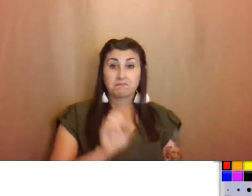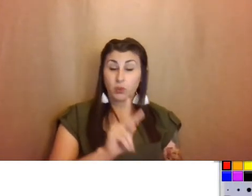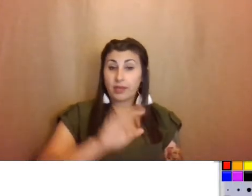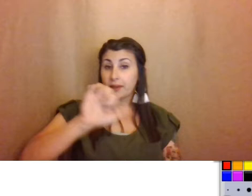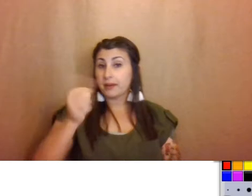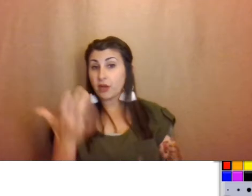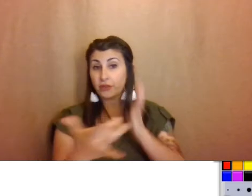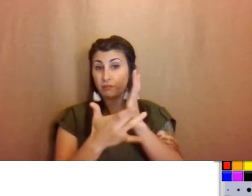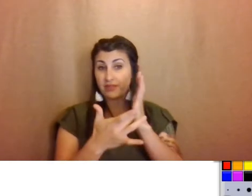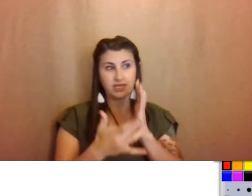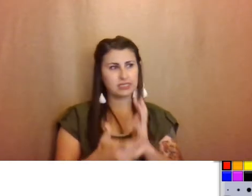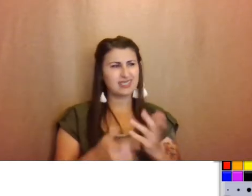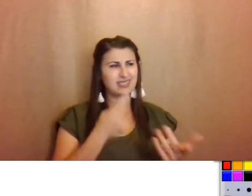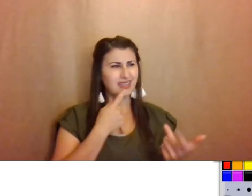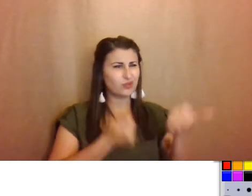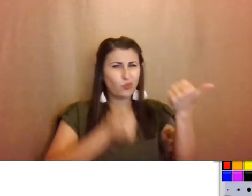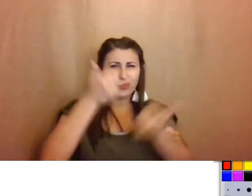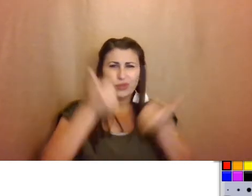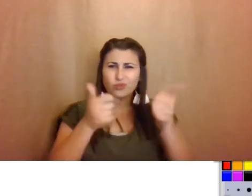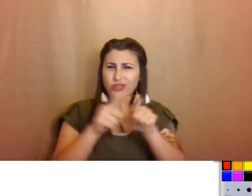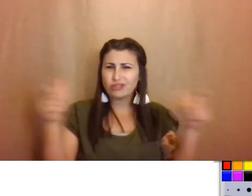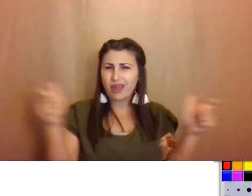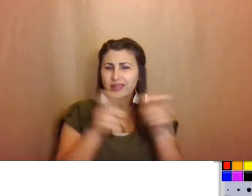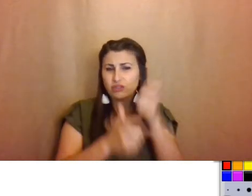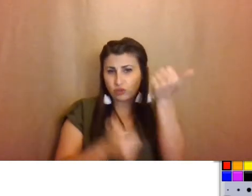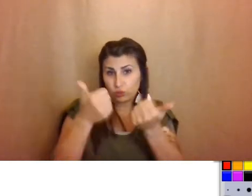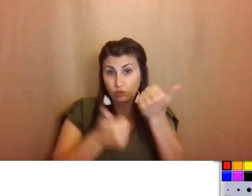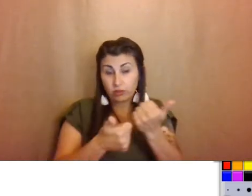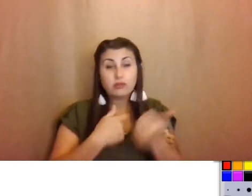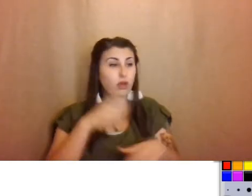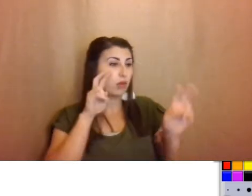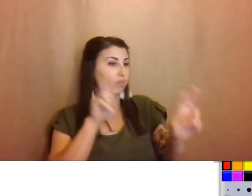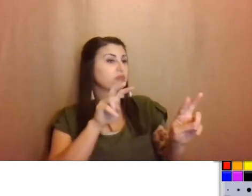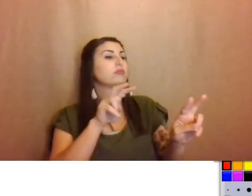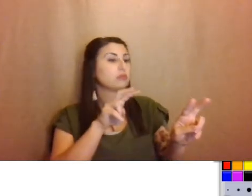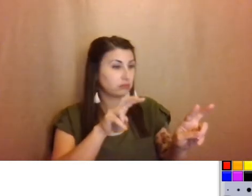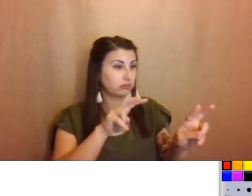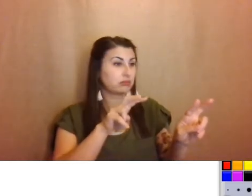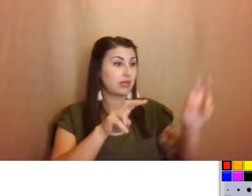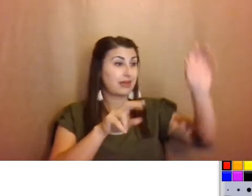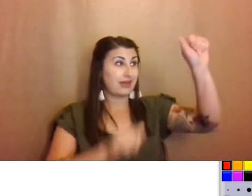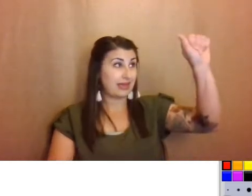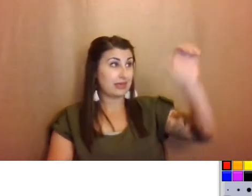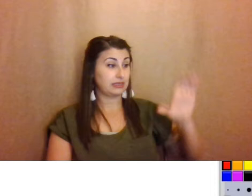All right, here's another one. It says, which are dilations? So let me look. I have